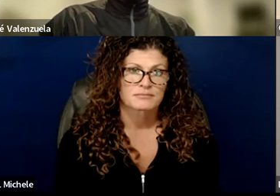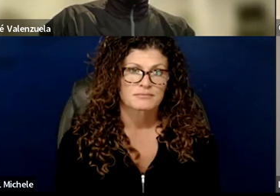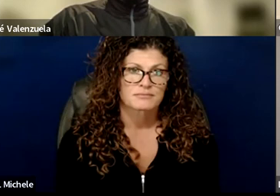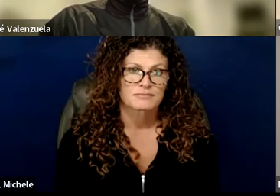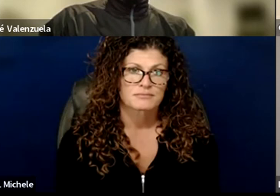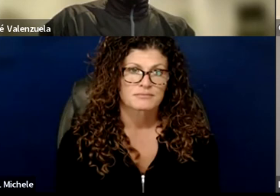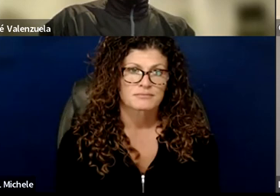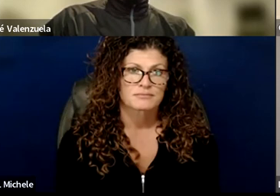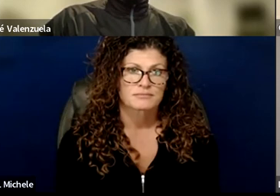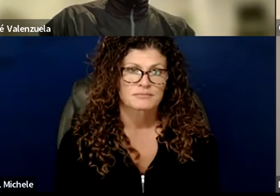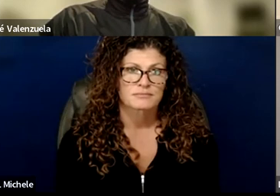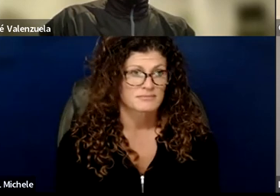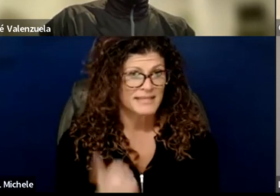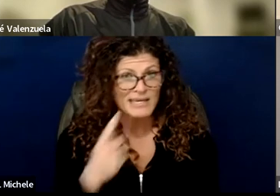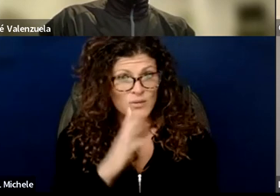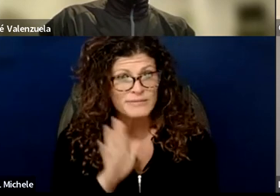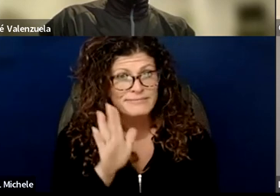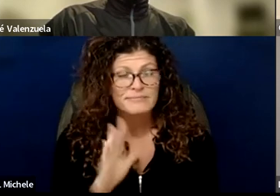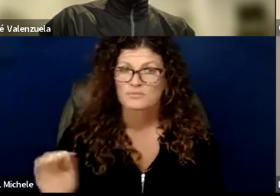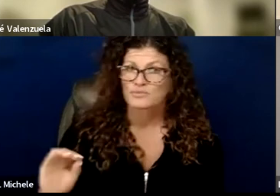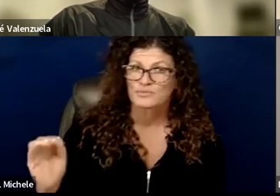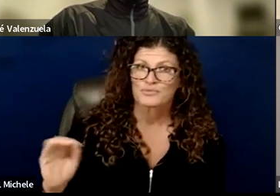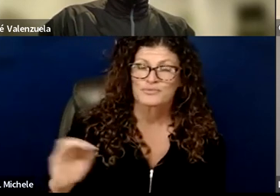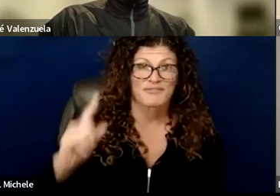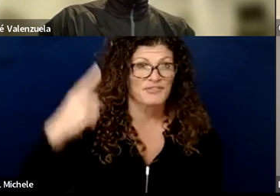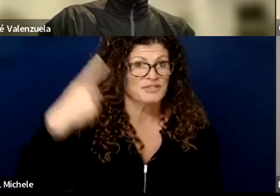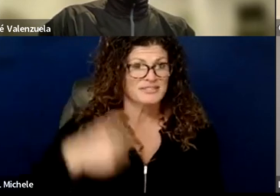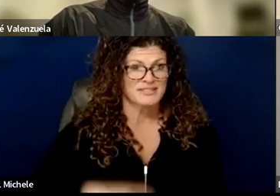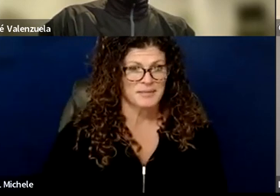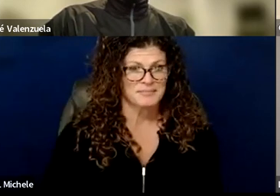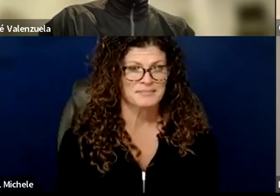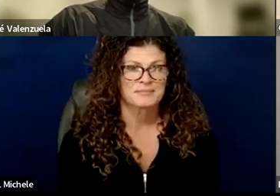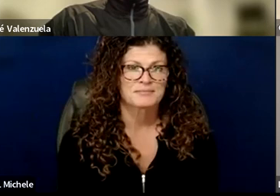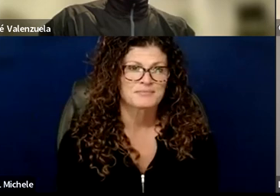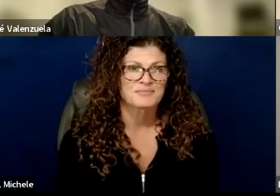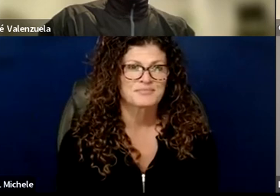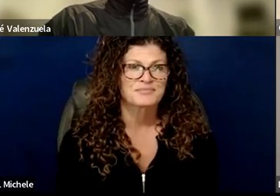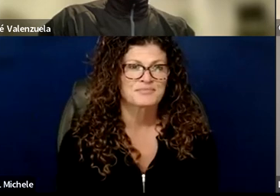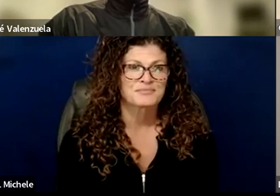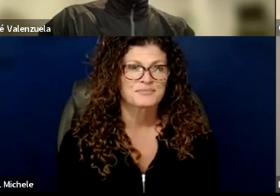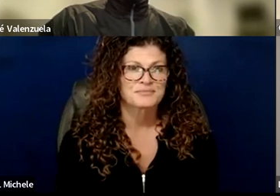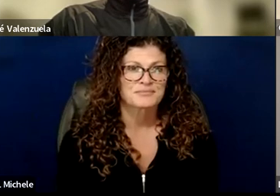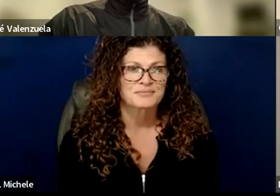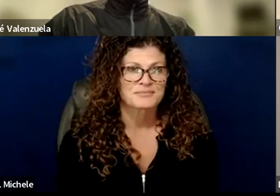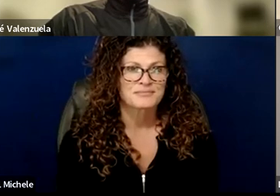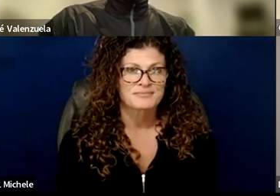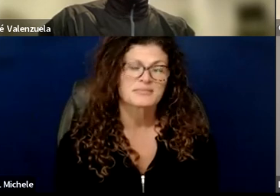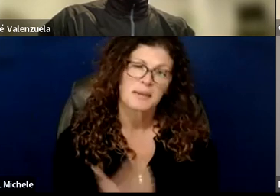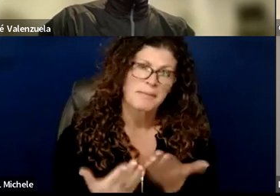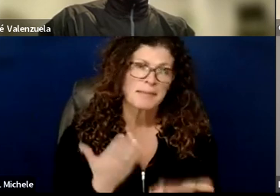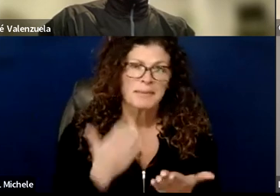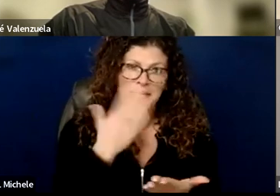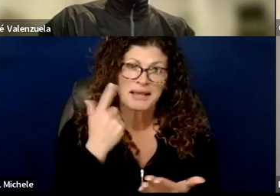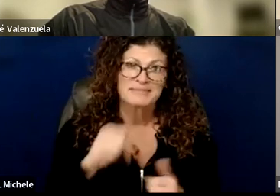Do you see anyone, Ms. Sullivan? No, there are no hands. This is a first, Dr. Ettinger. Oh my goodness. Well, perhaps it's because it is our first meeting.